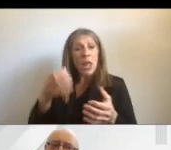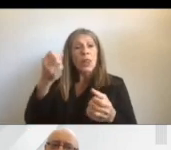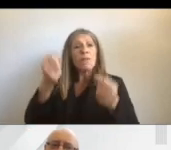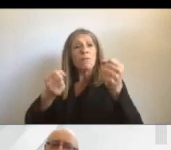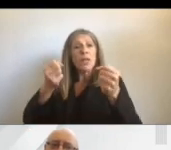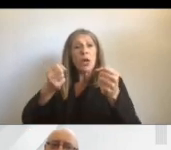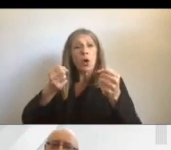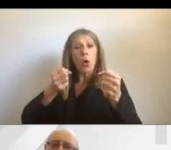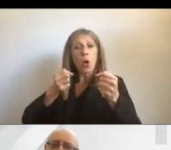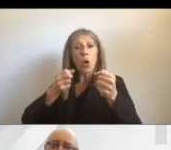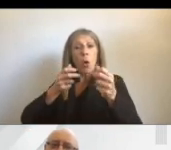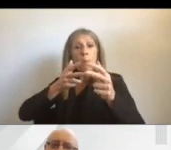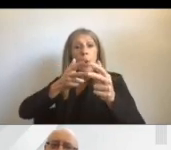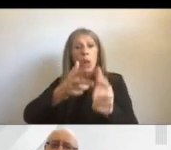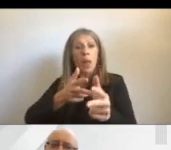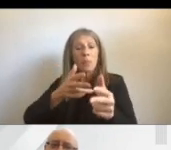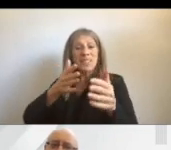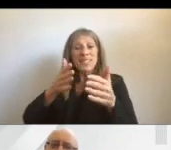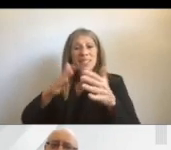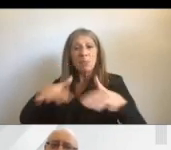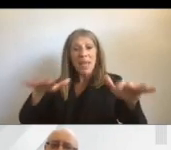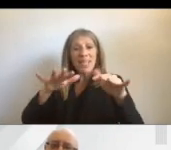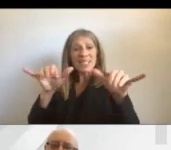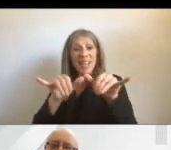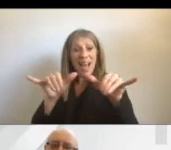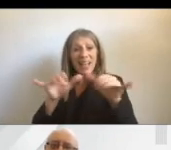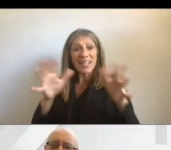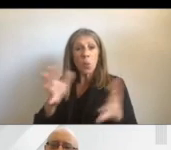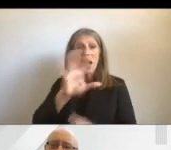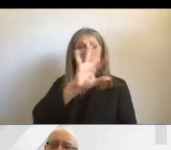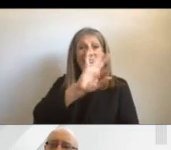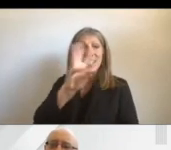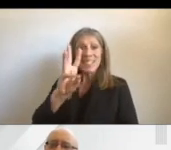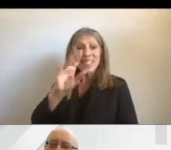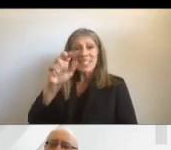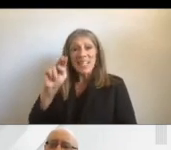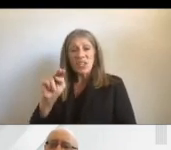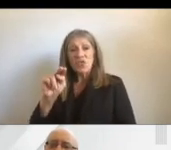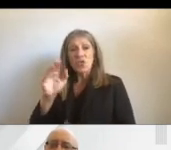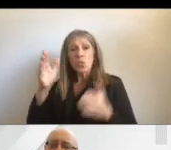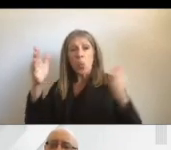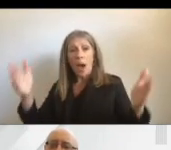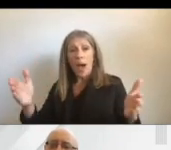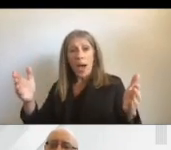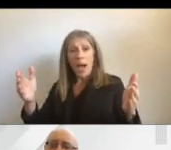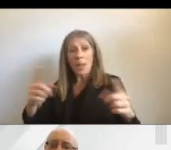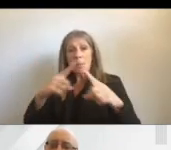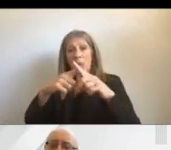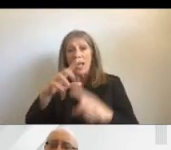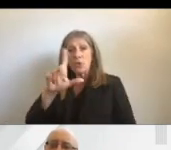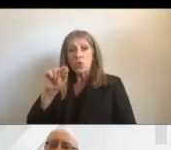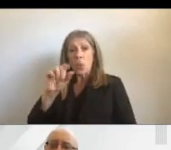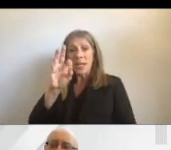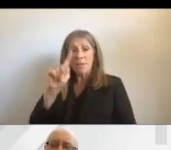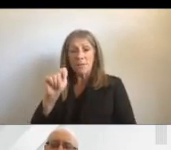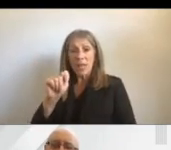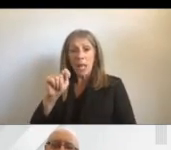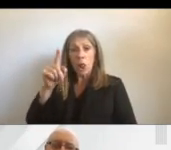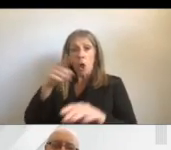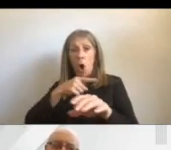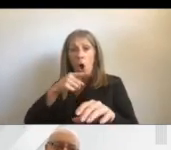50% has to be clear of anything, and it basically needs to be a surface complying with 302.6, which